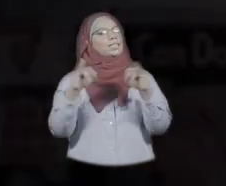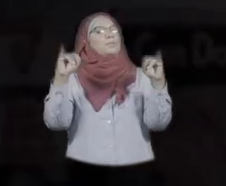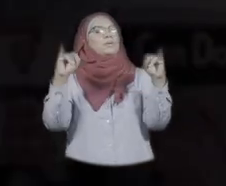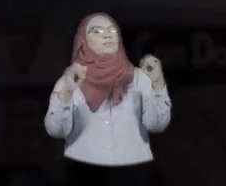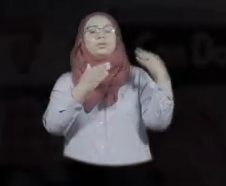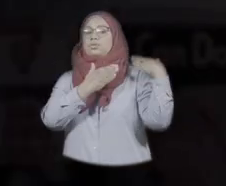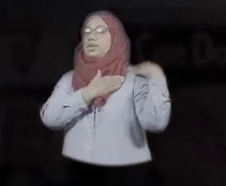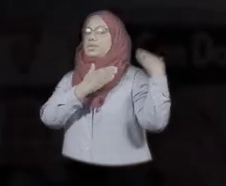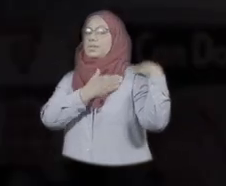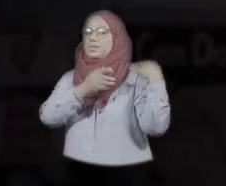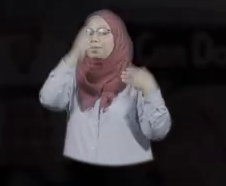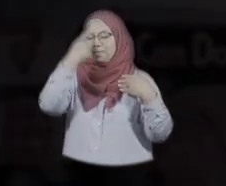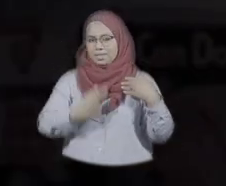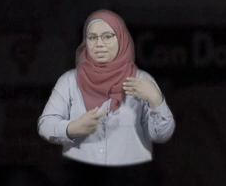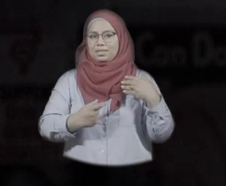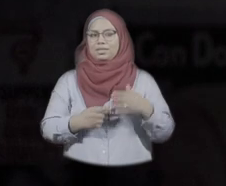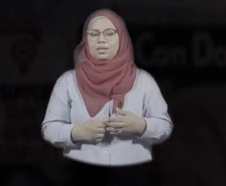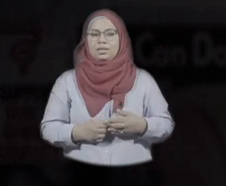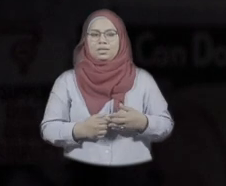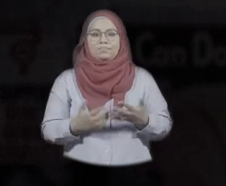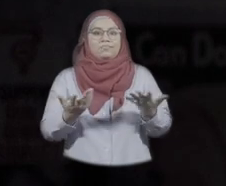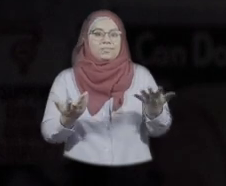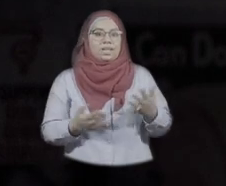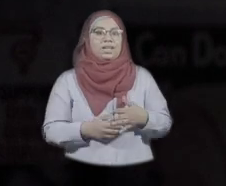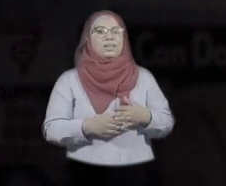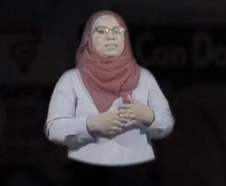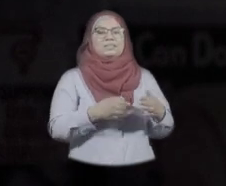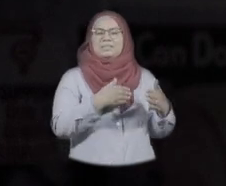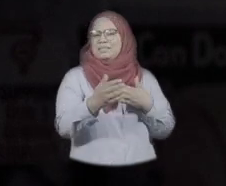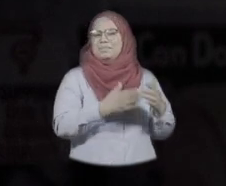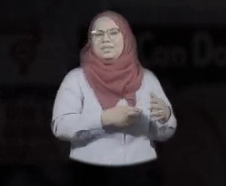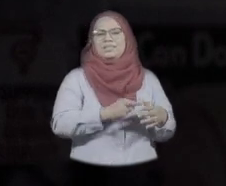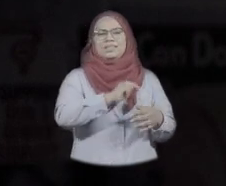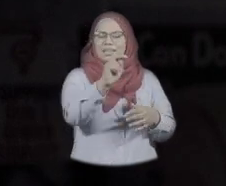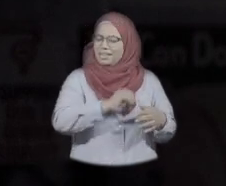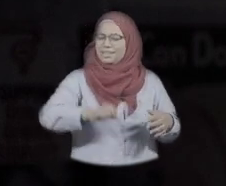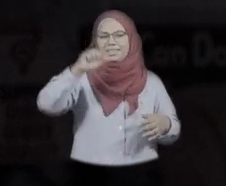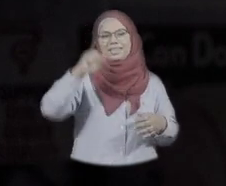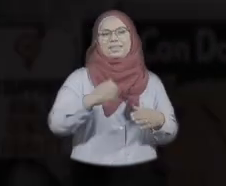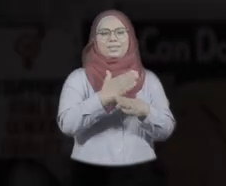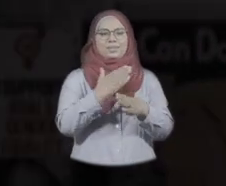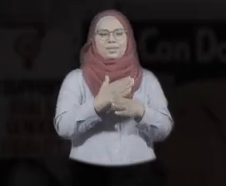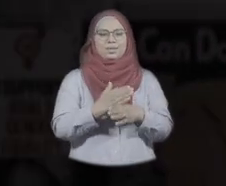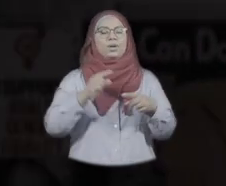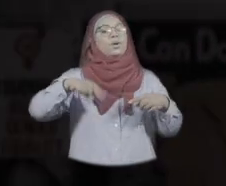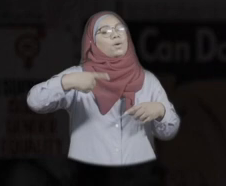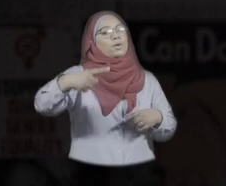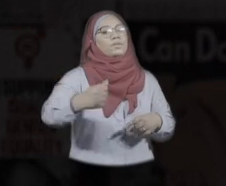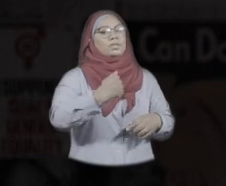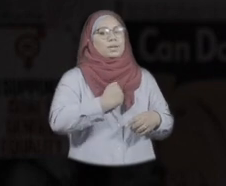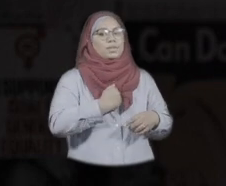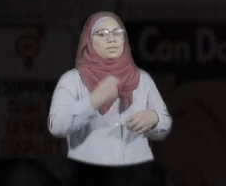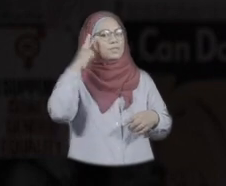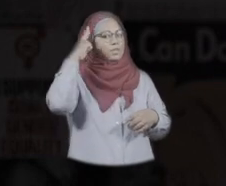uleve responsible miheka pam ero nuan e veskame nonna Always keep